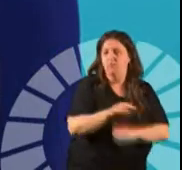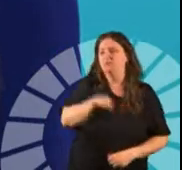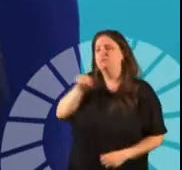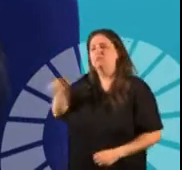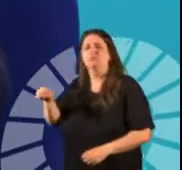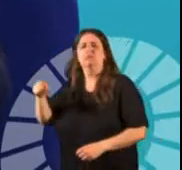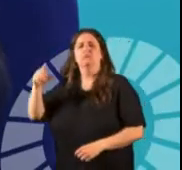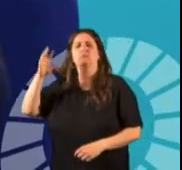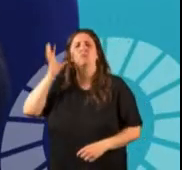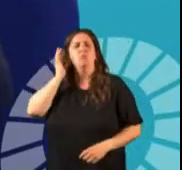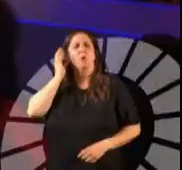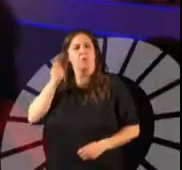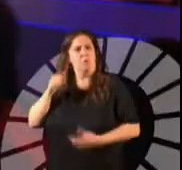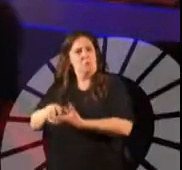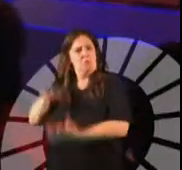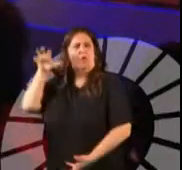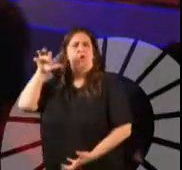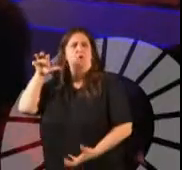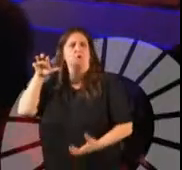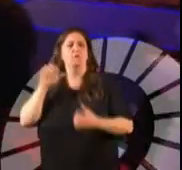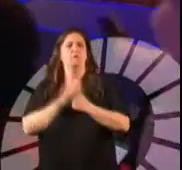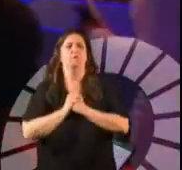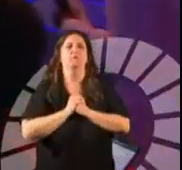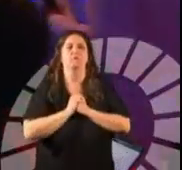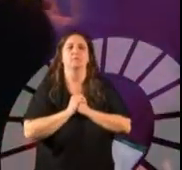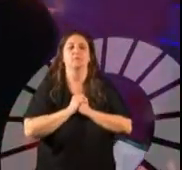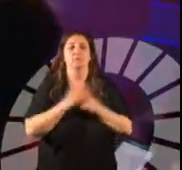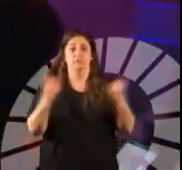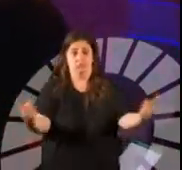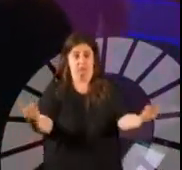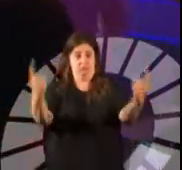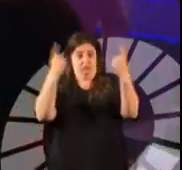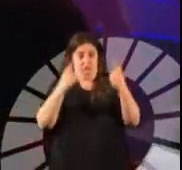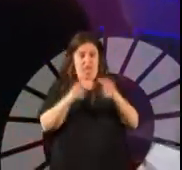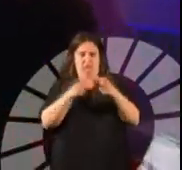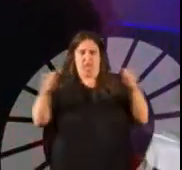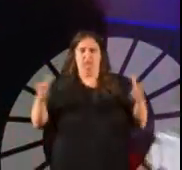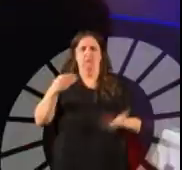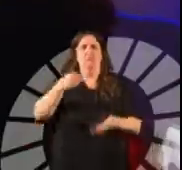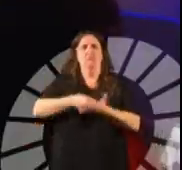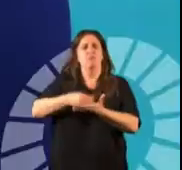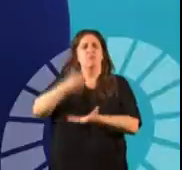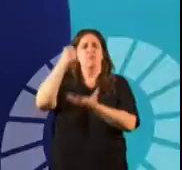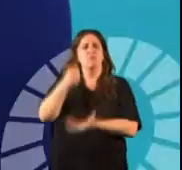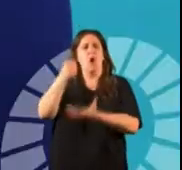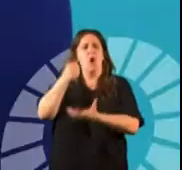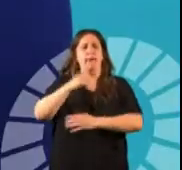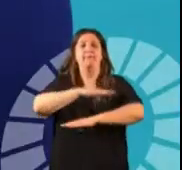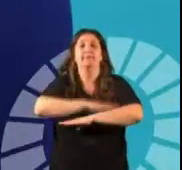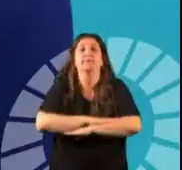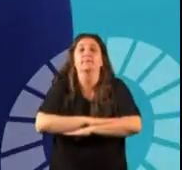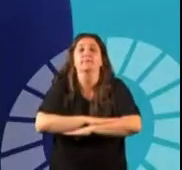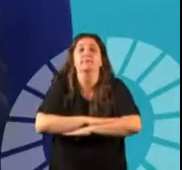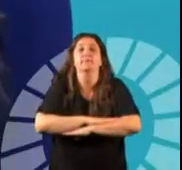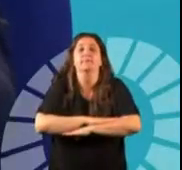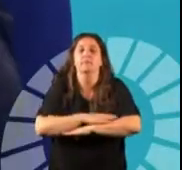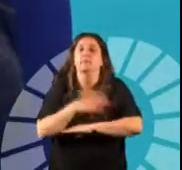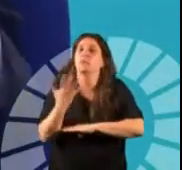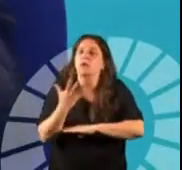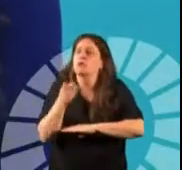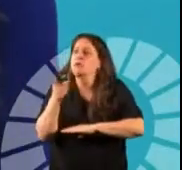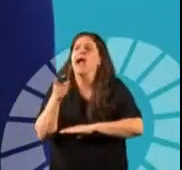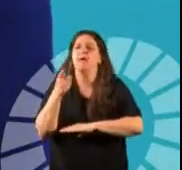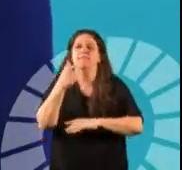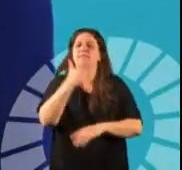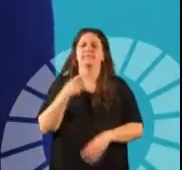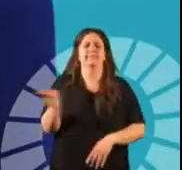They asked for credit cards, and the credit limit for the man was a lot higher than the credit limit for the woman, even though the woman